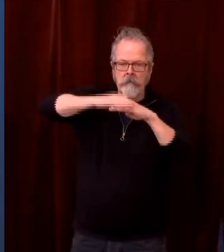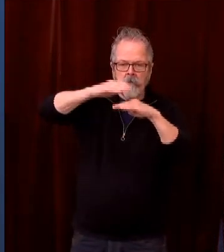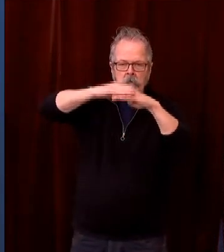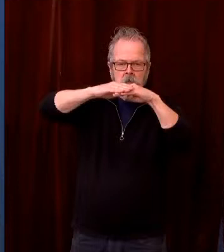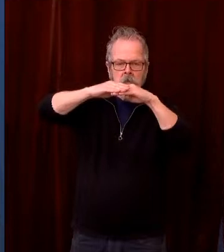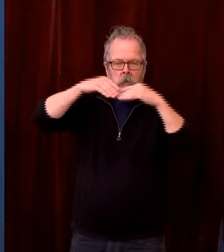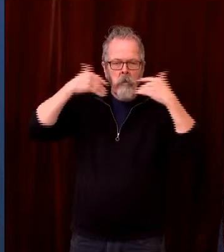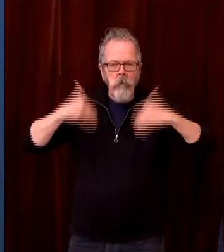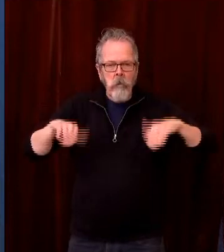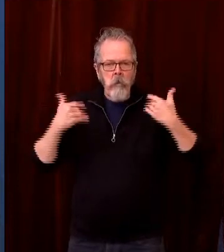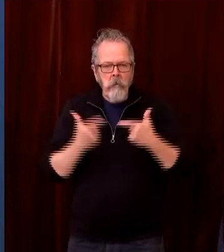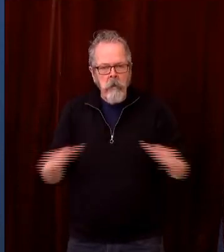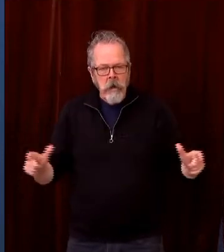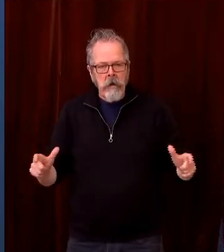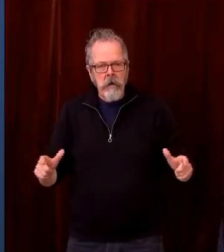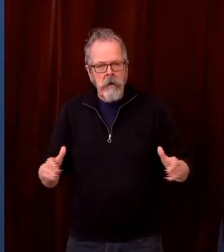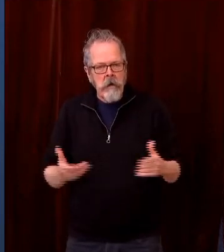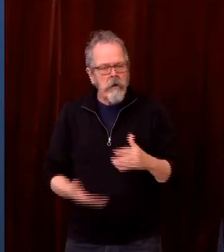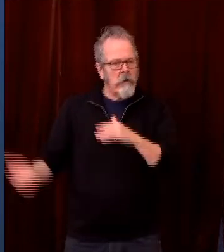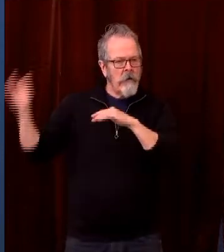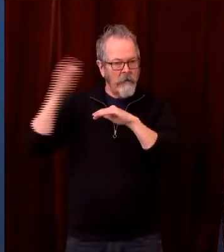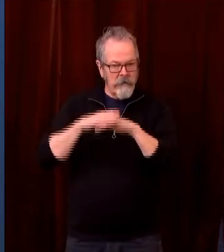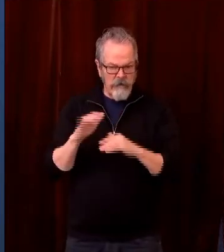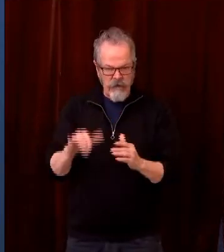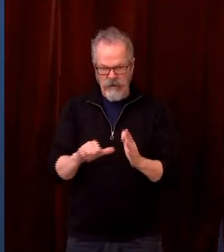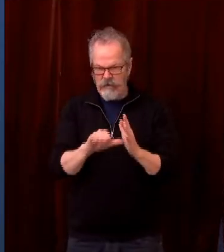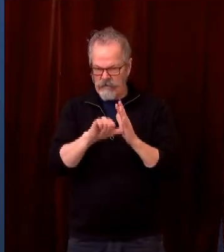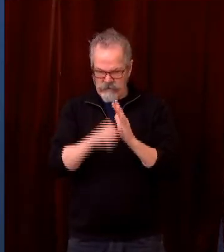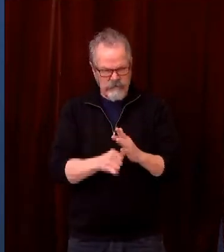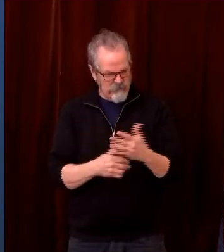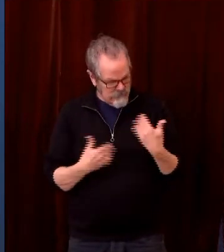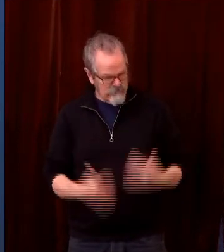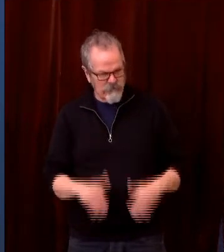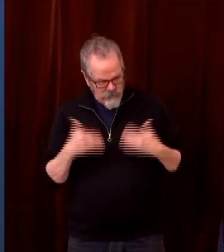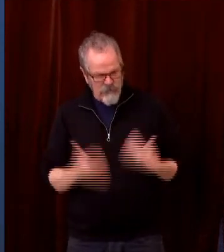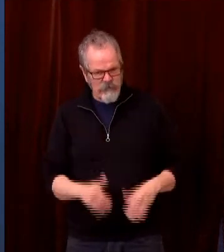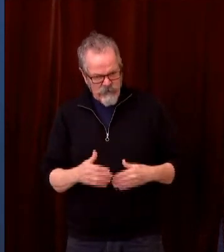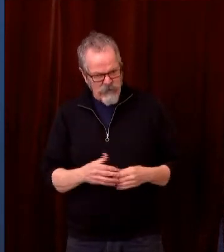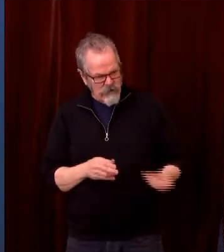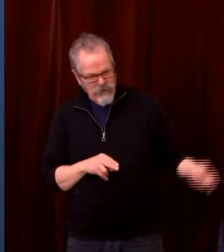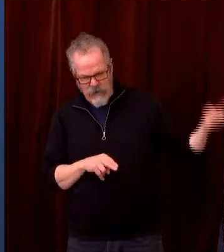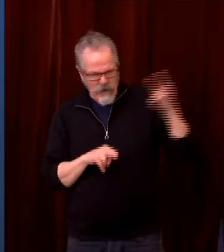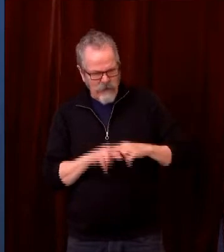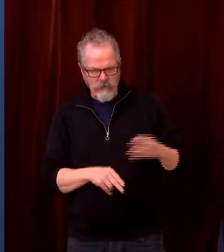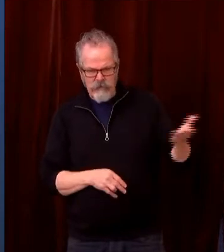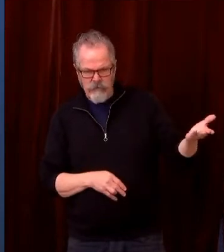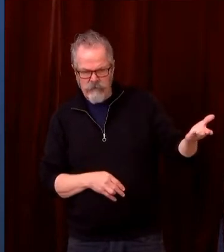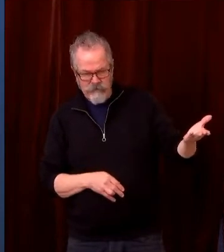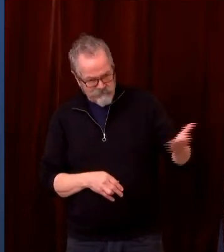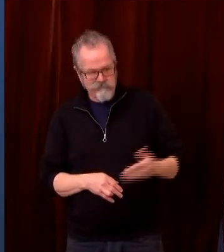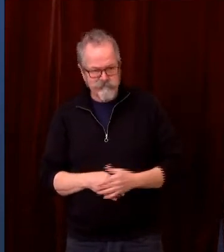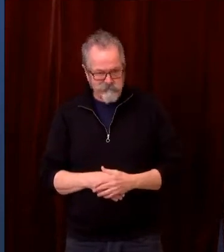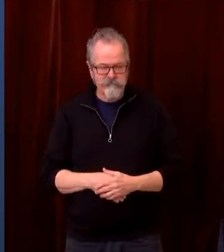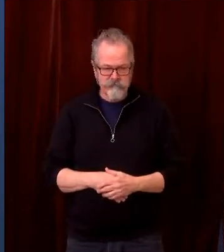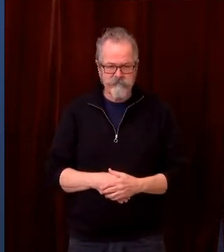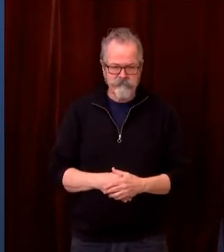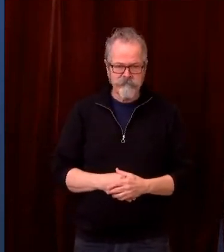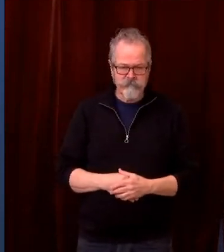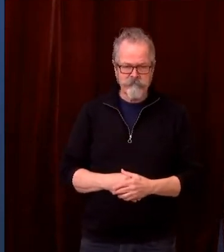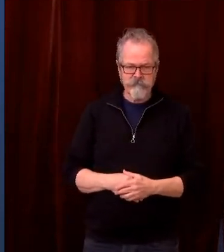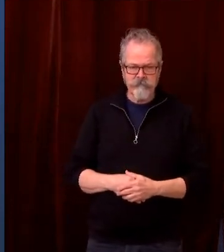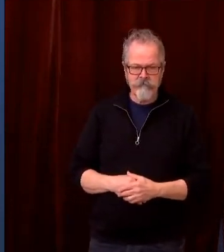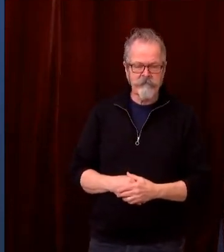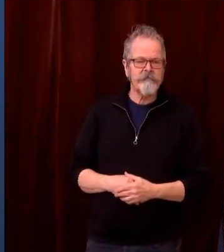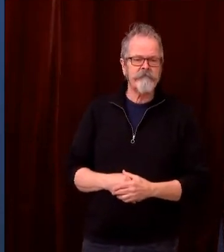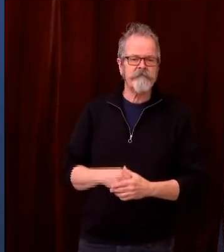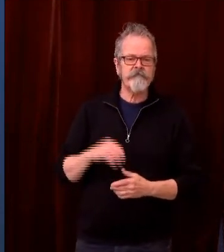pretty impressive rate of increase. And while we're doing this, you know, it's not going to be a seamless system as we develop